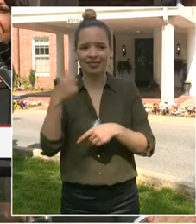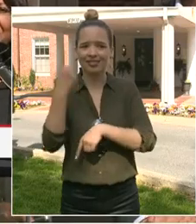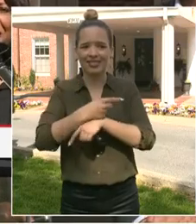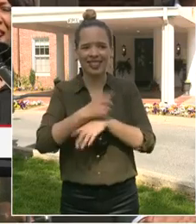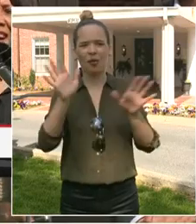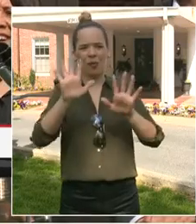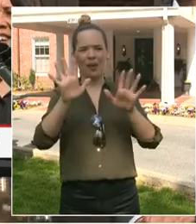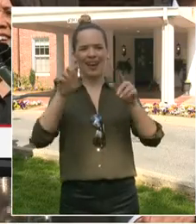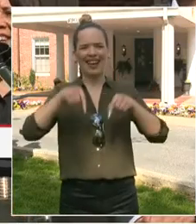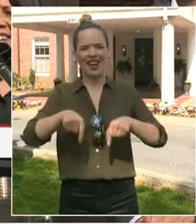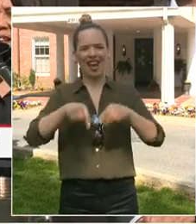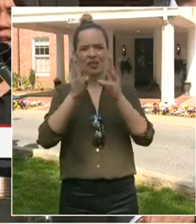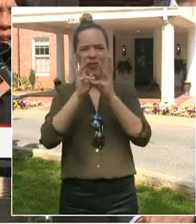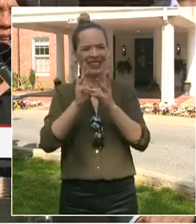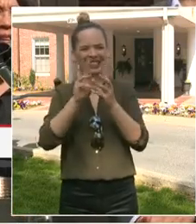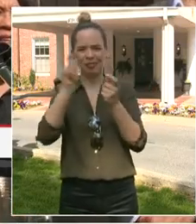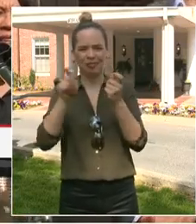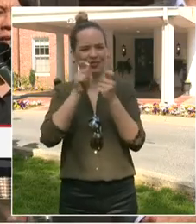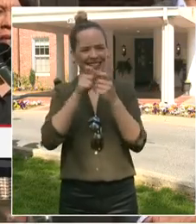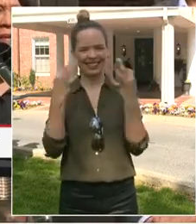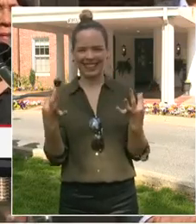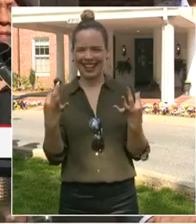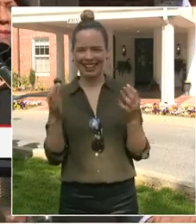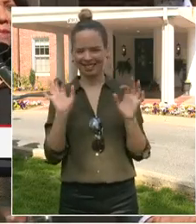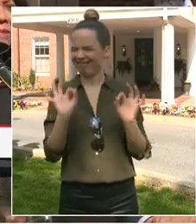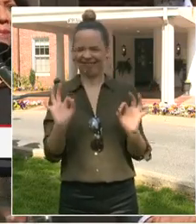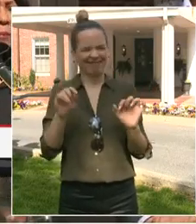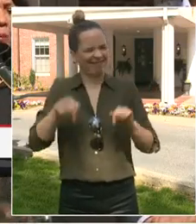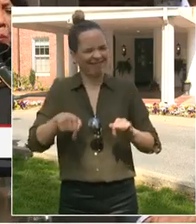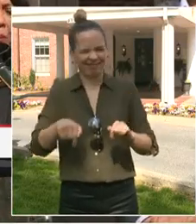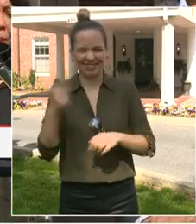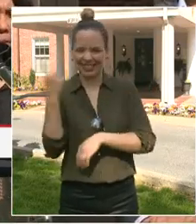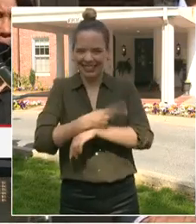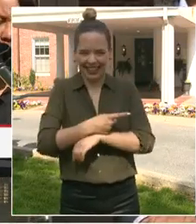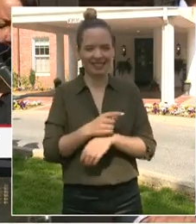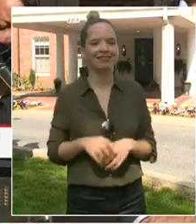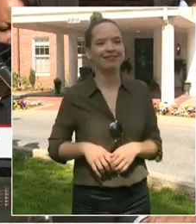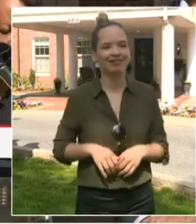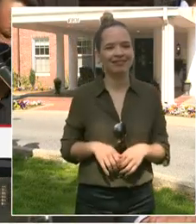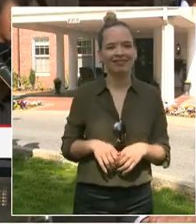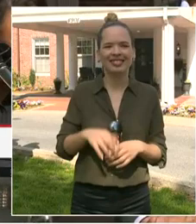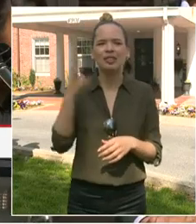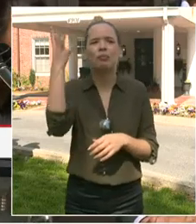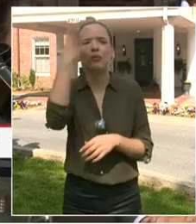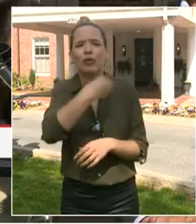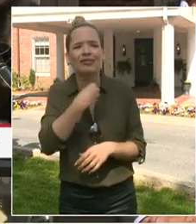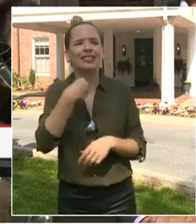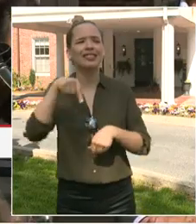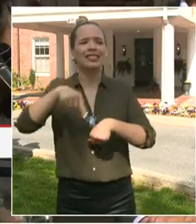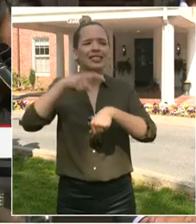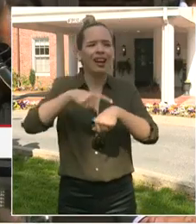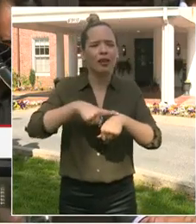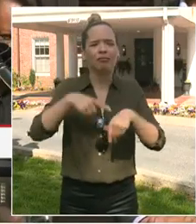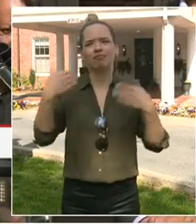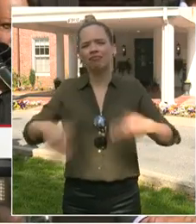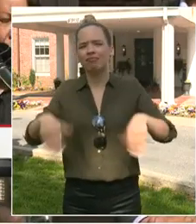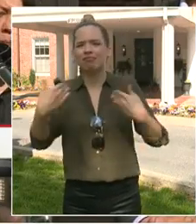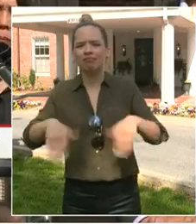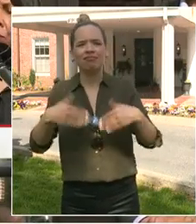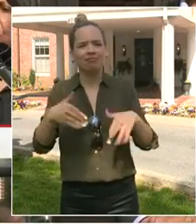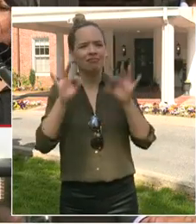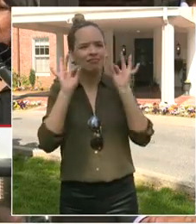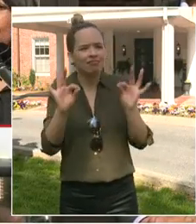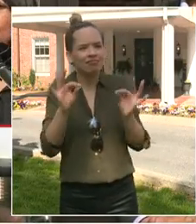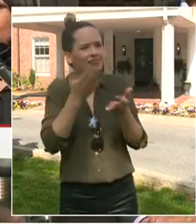this occasion, and it absolutely delivered. Because this is a beautiful time to be here, and I want to take